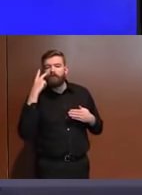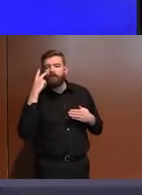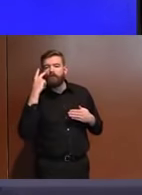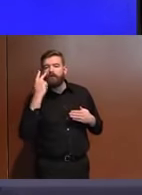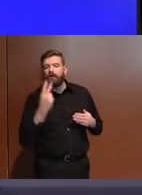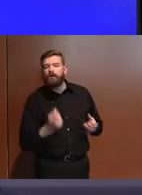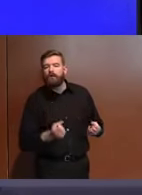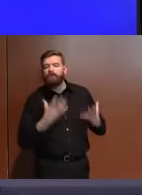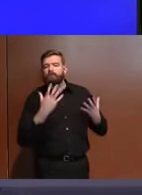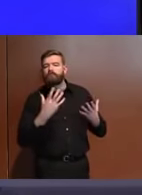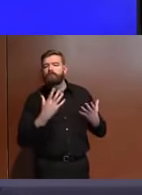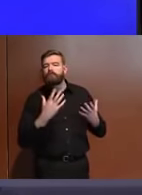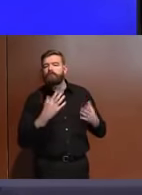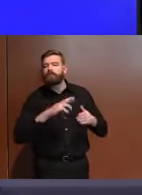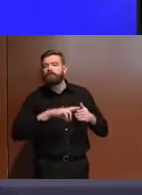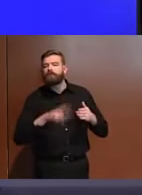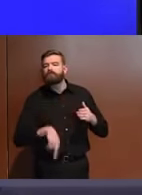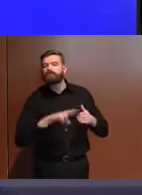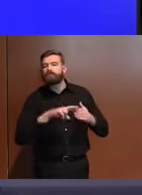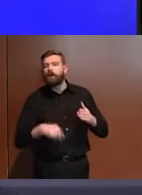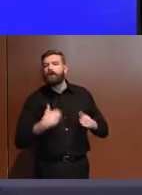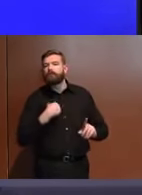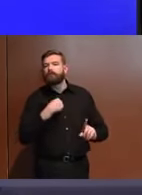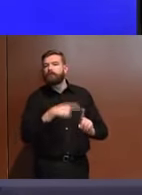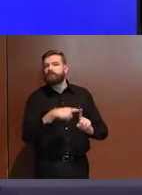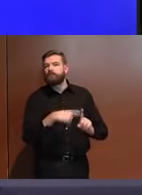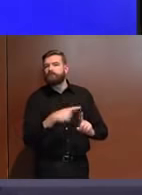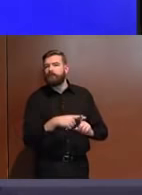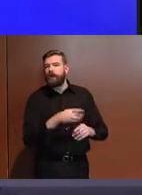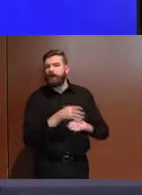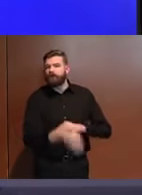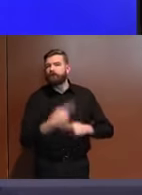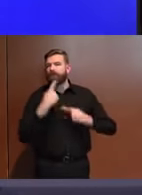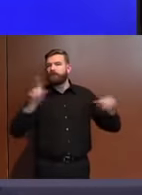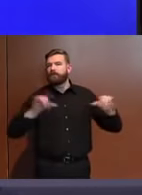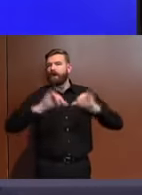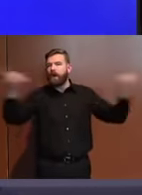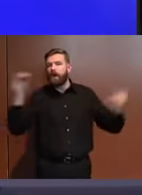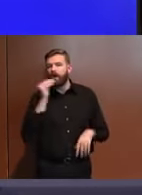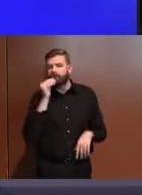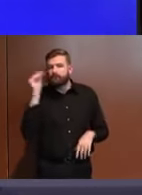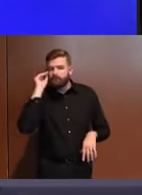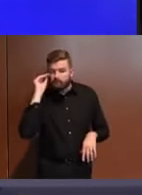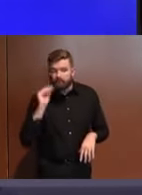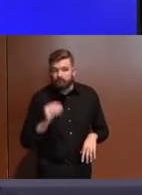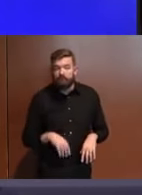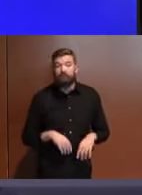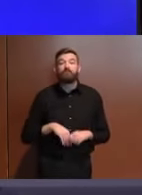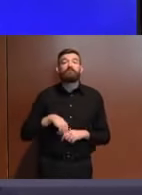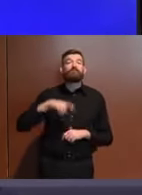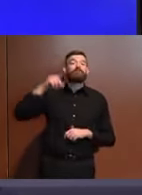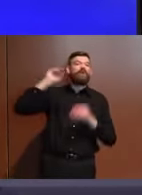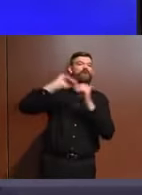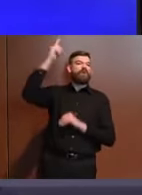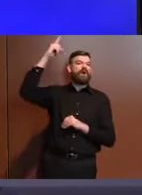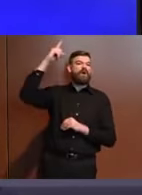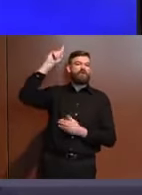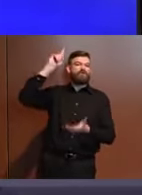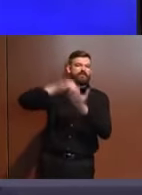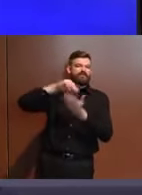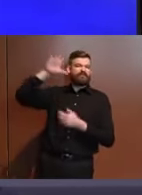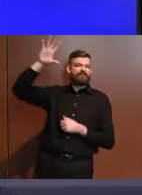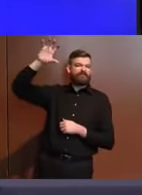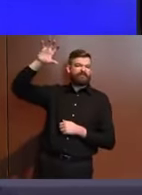usually give them to you. Total cases, Bergen continues to be at the top of the heap with 1,505. Essex second at